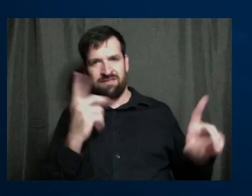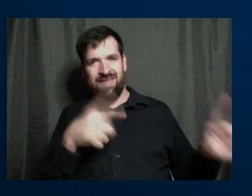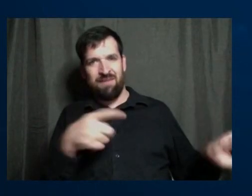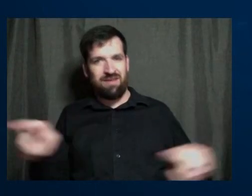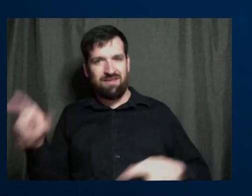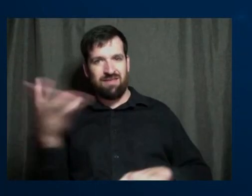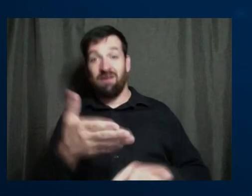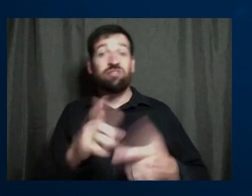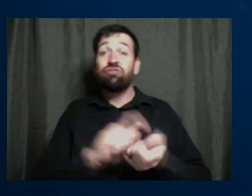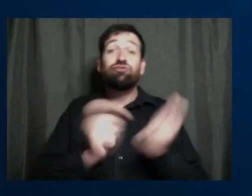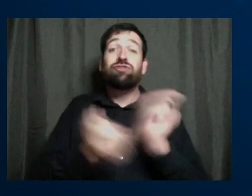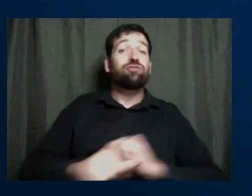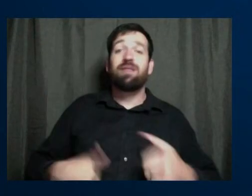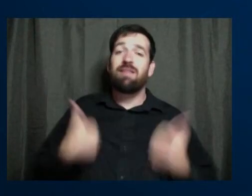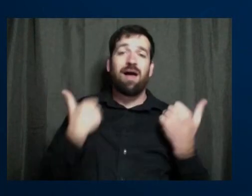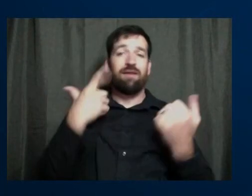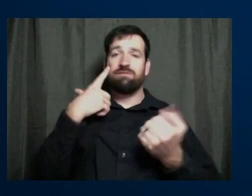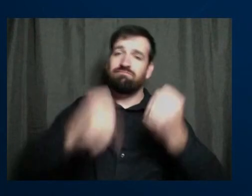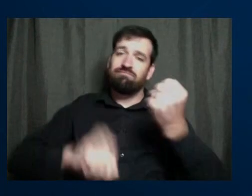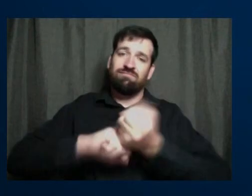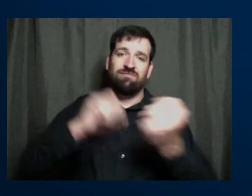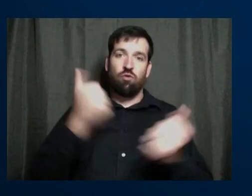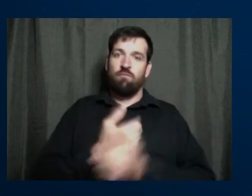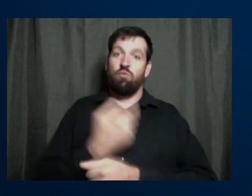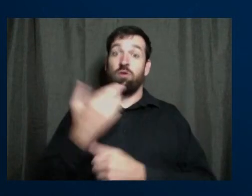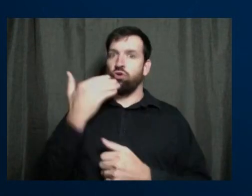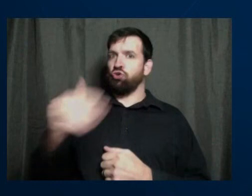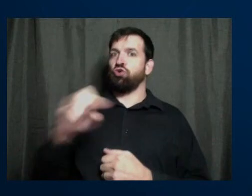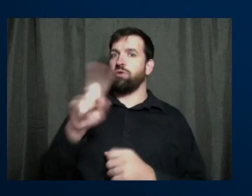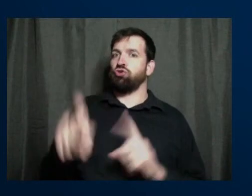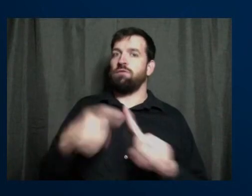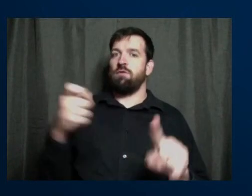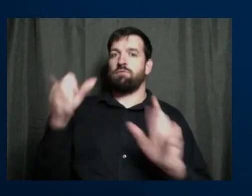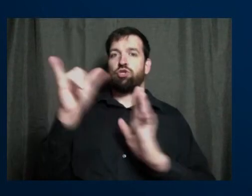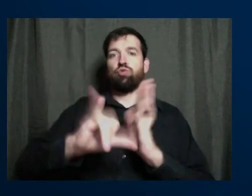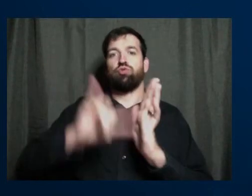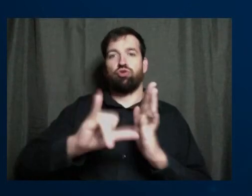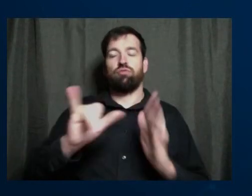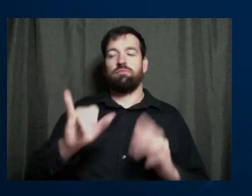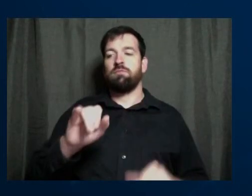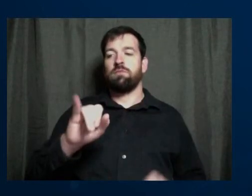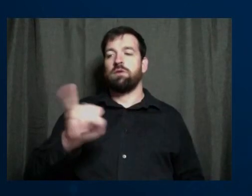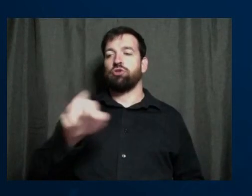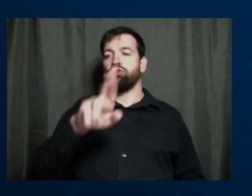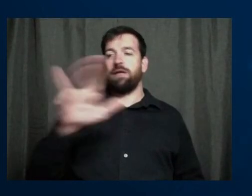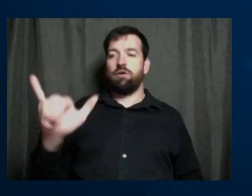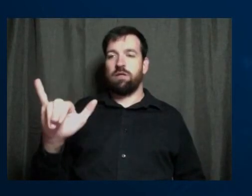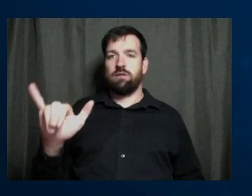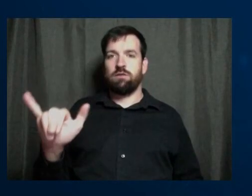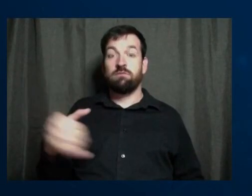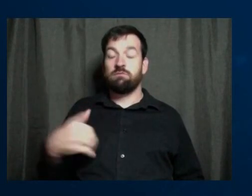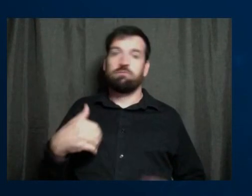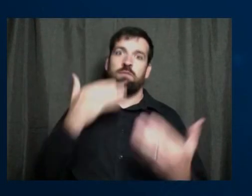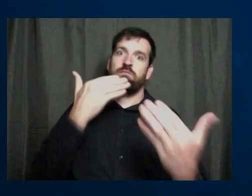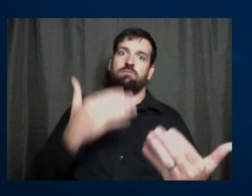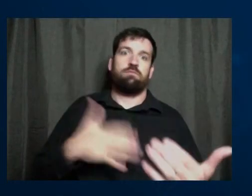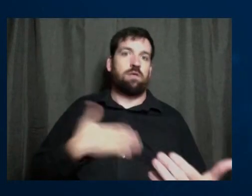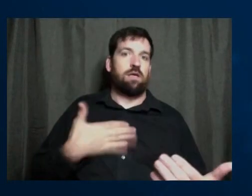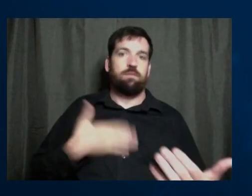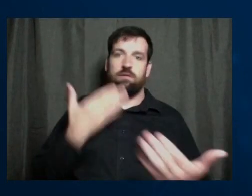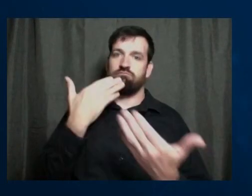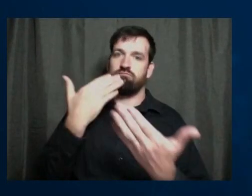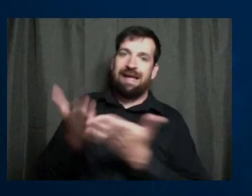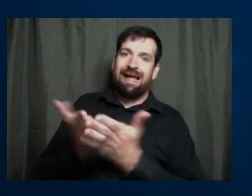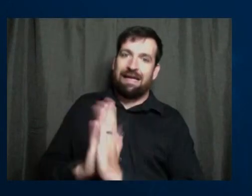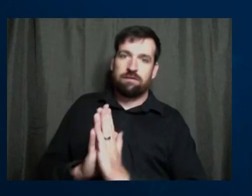lives and being there for everyone. I have a really good question from one of our YouTube viewers, Jerry. He says, and I'm so glad he asked this because I was going to get to this, but